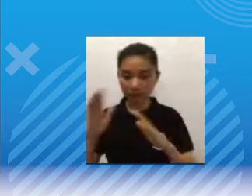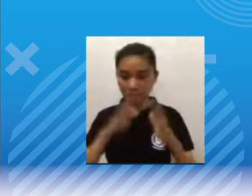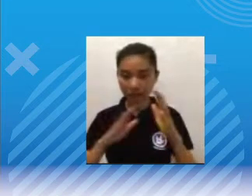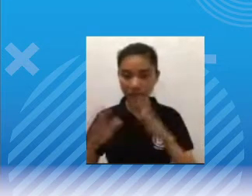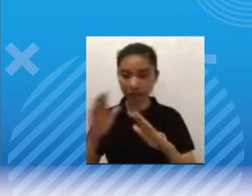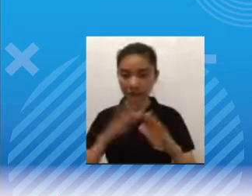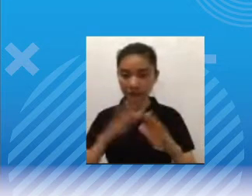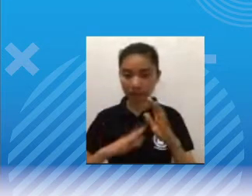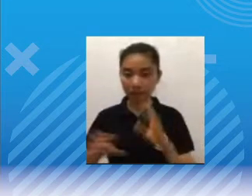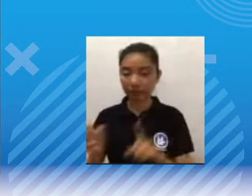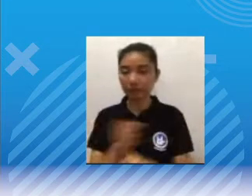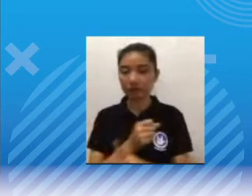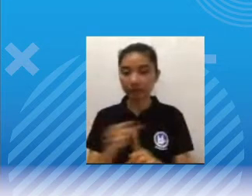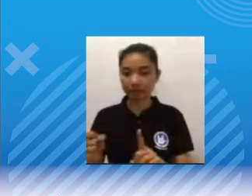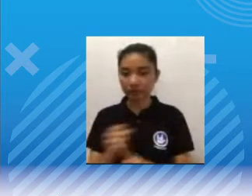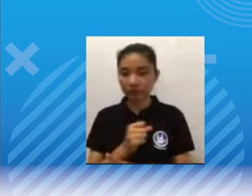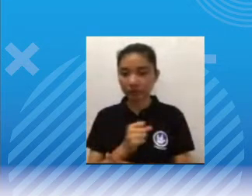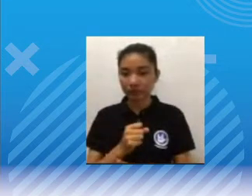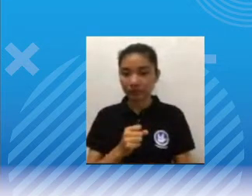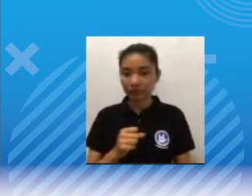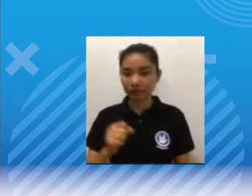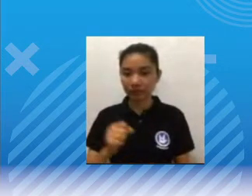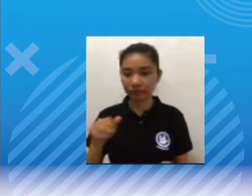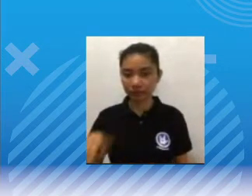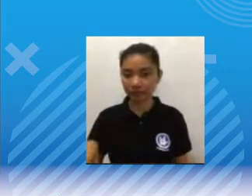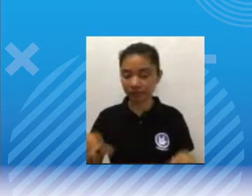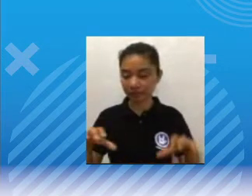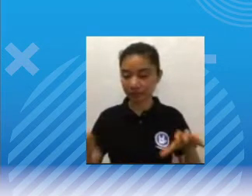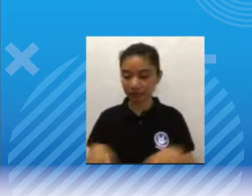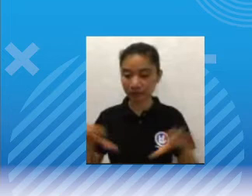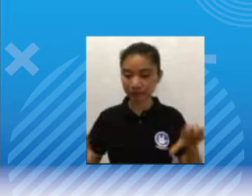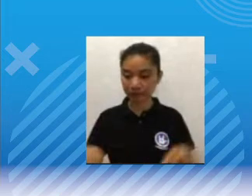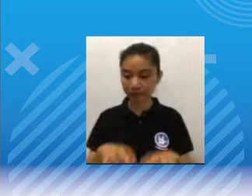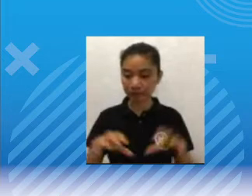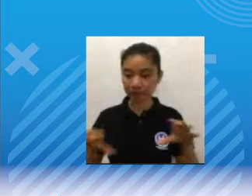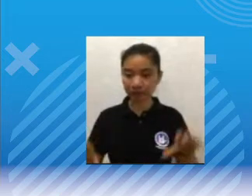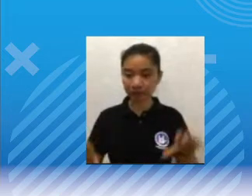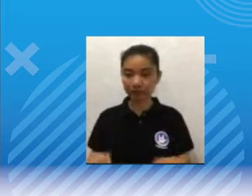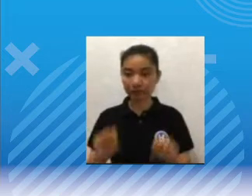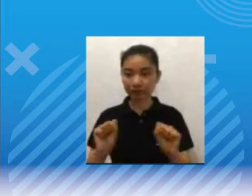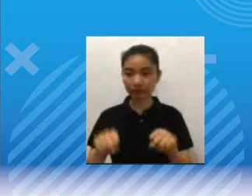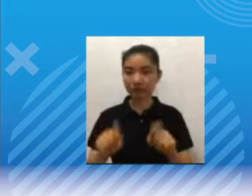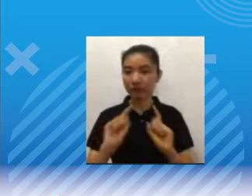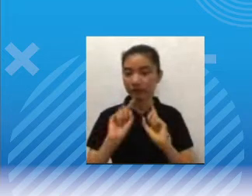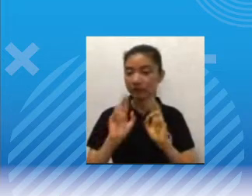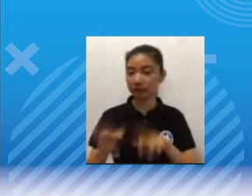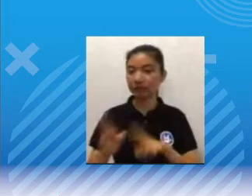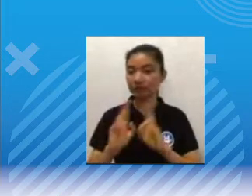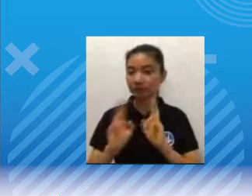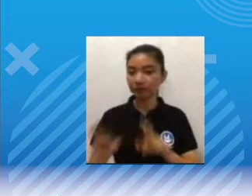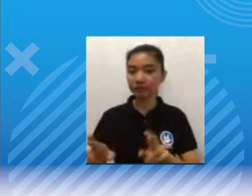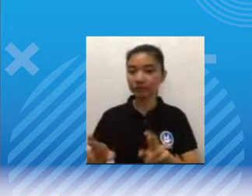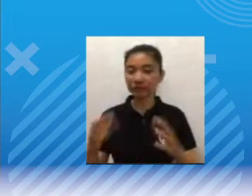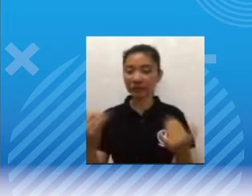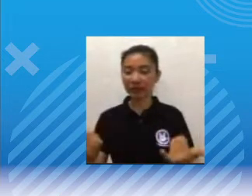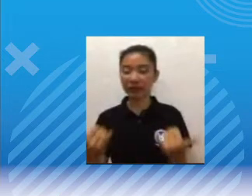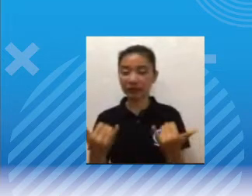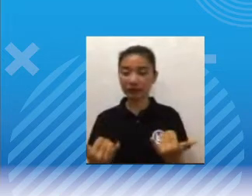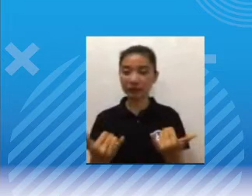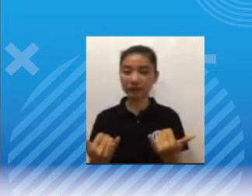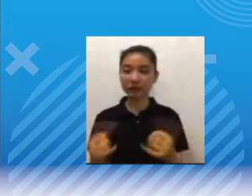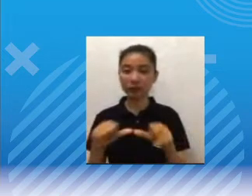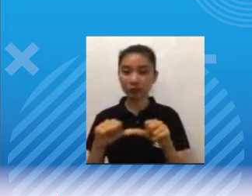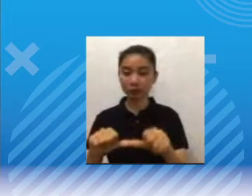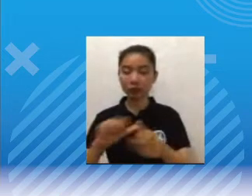practices. No? So these are the PPST indicators that can respond to the current or the ongoing